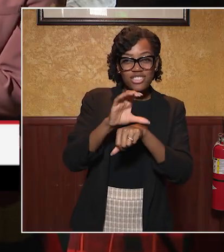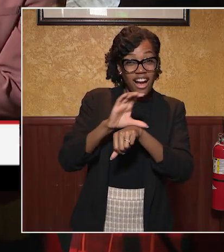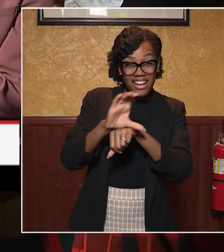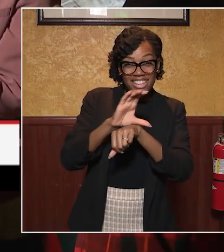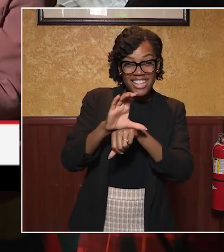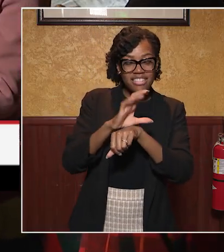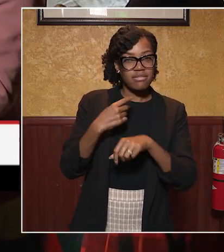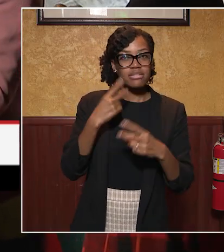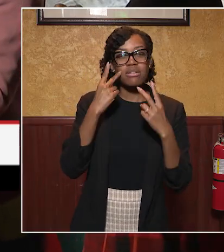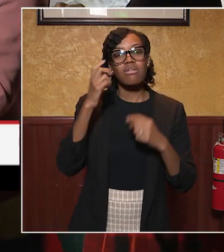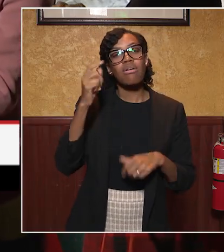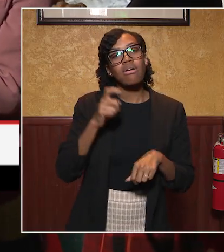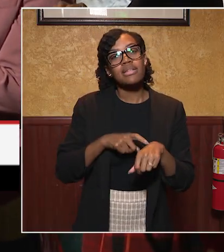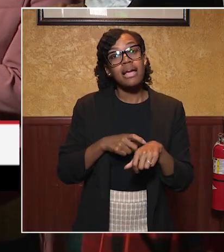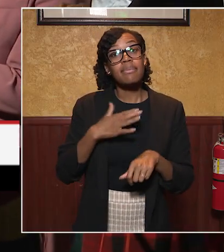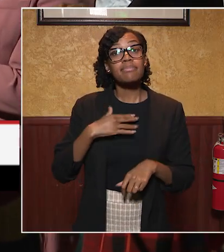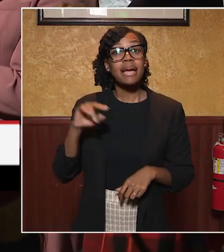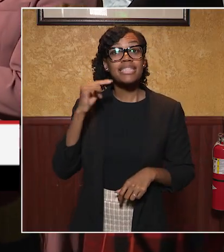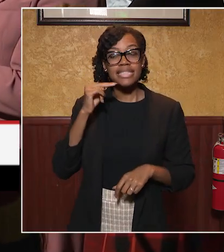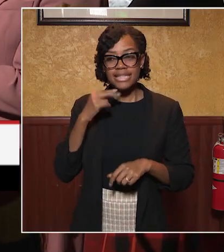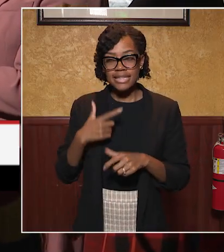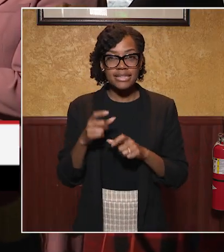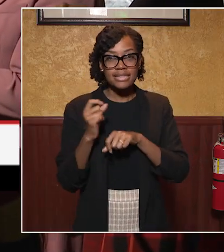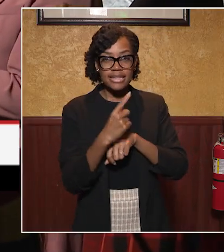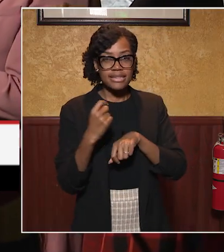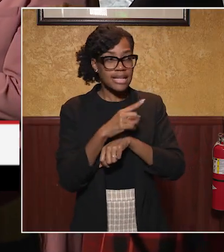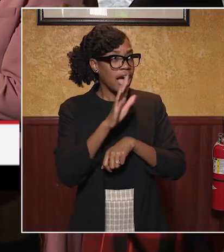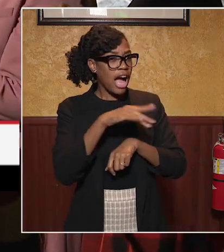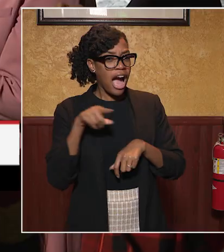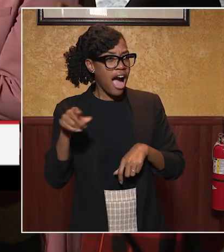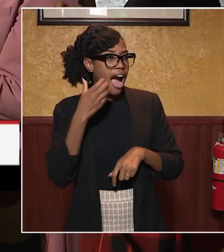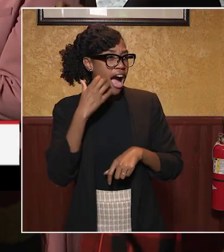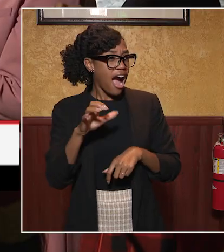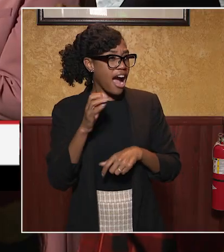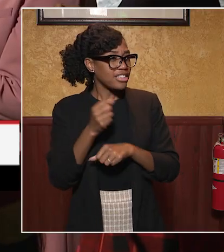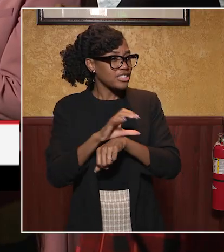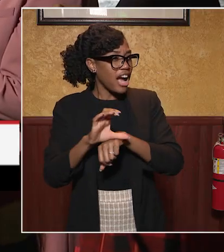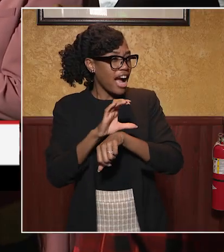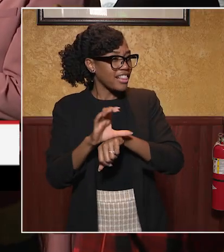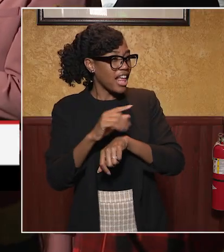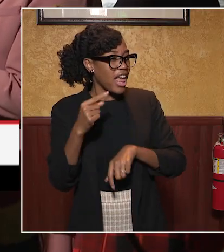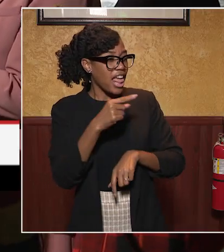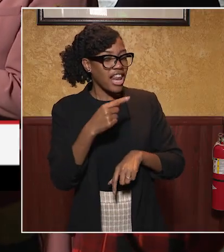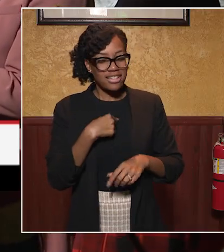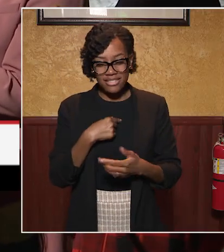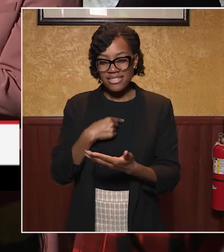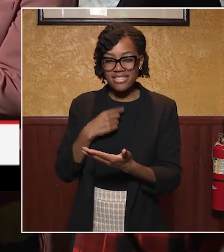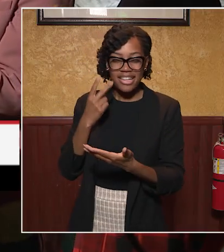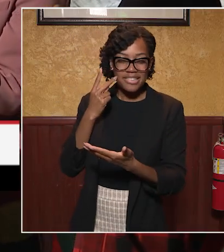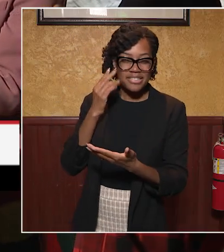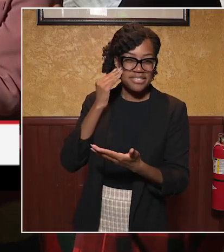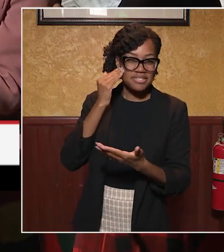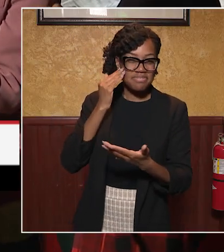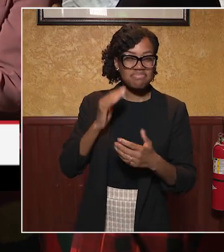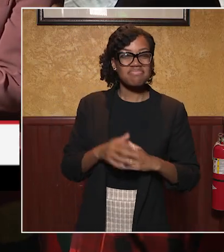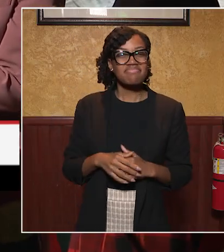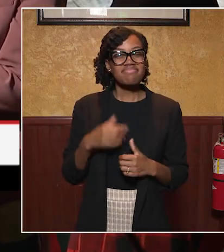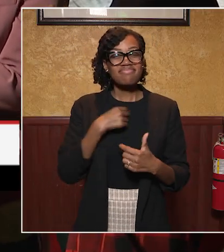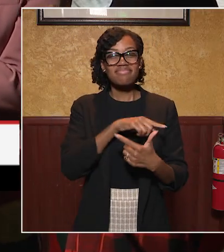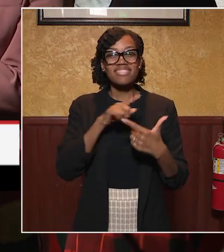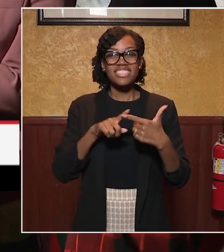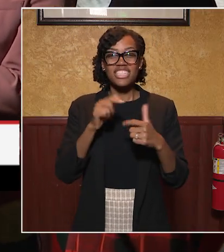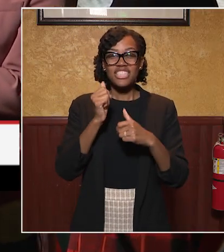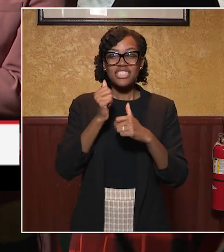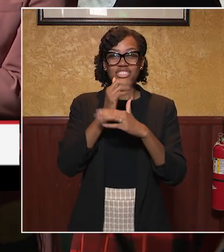My niece was like, look at this amazing hot chocolate. We have the viral hot chocolate. We have our German bratwurst. We have many